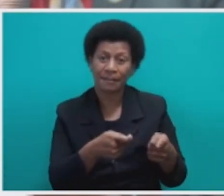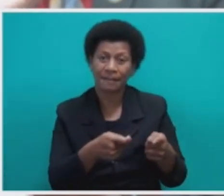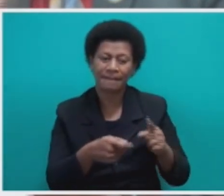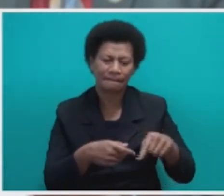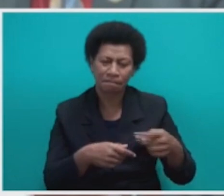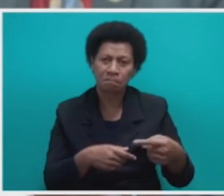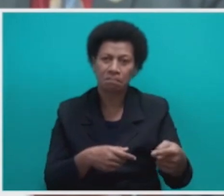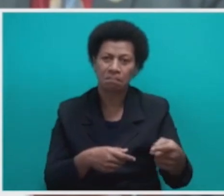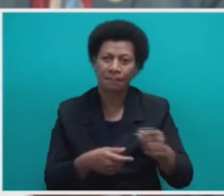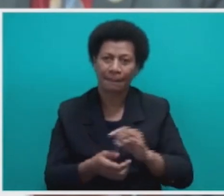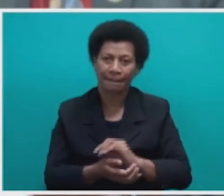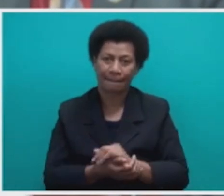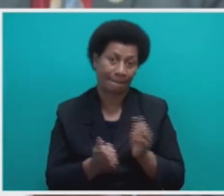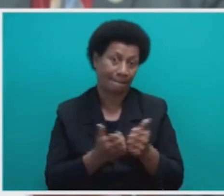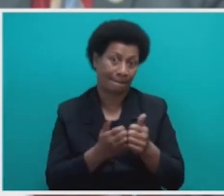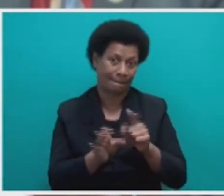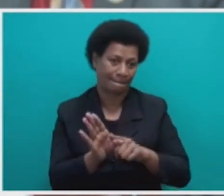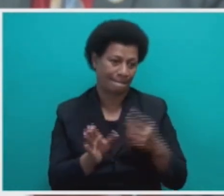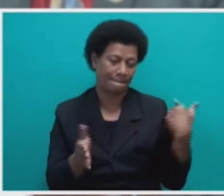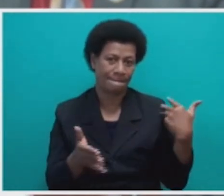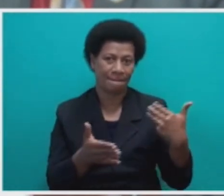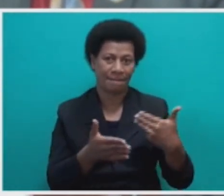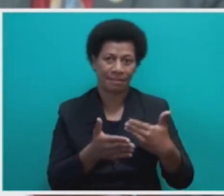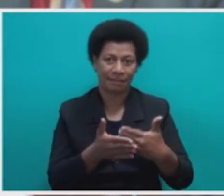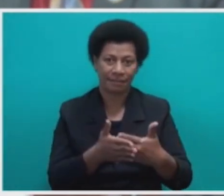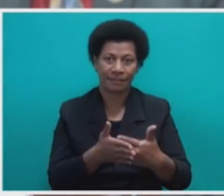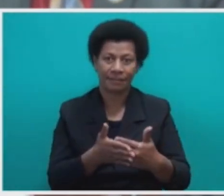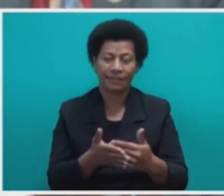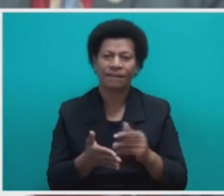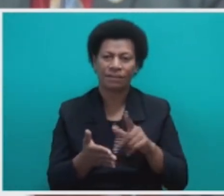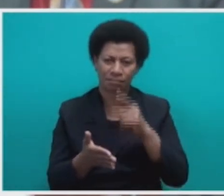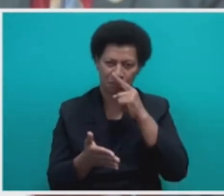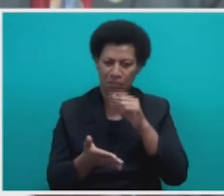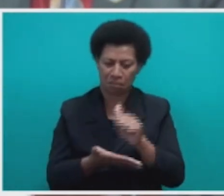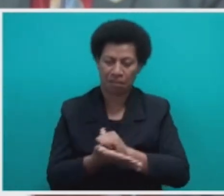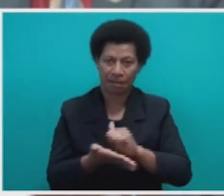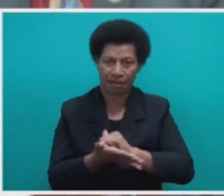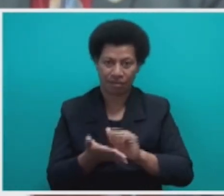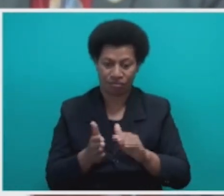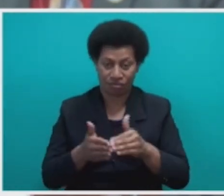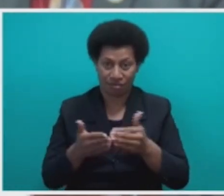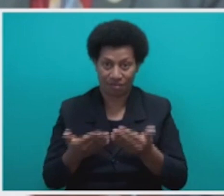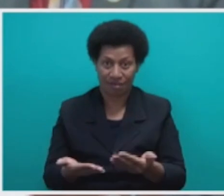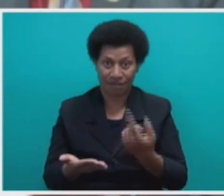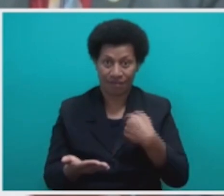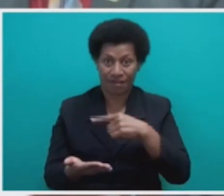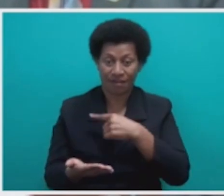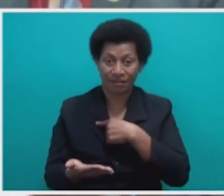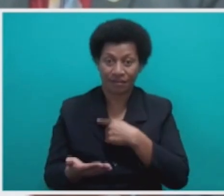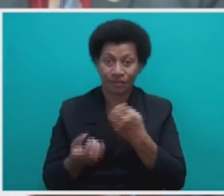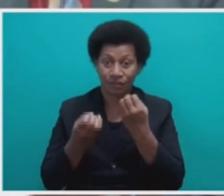like this for many, many years at the expense of the consumers. So the signal that we provided as a result